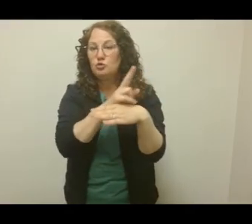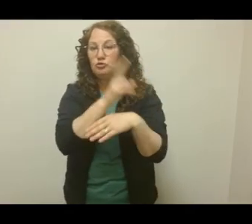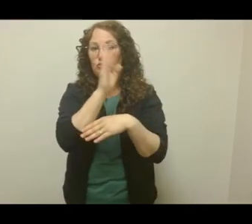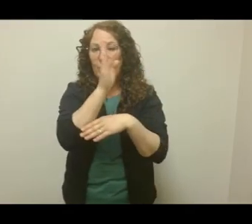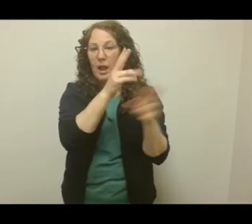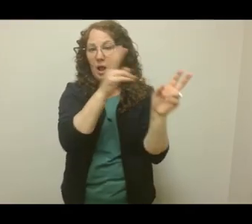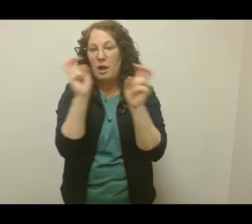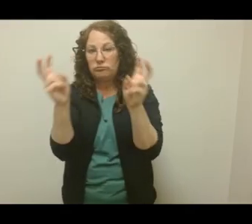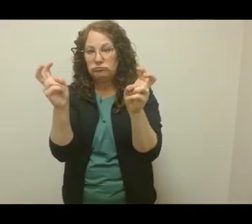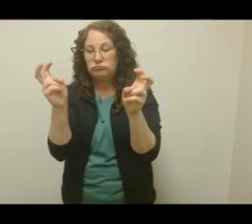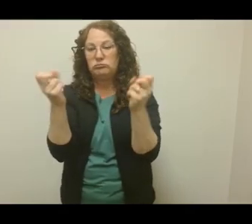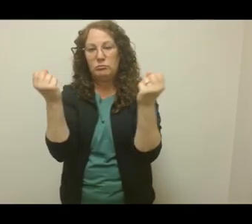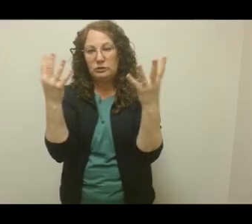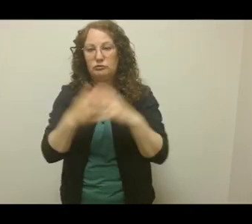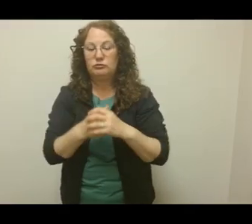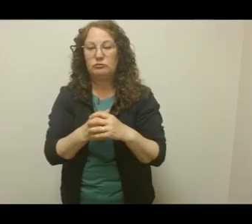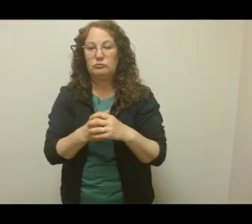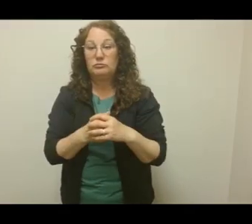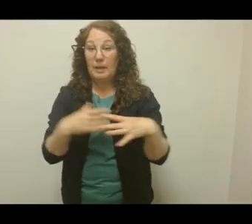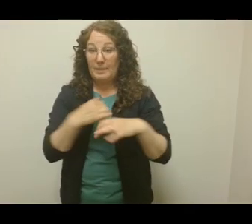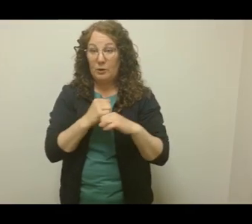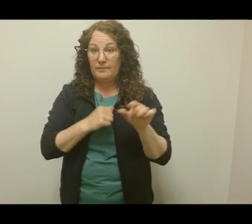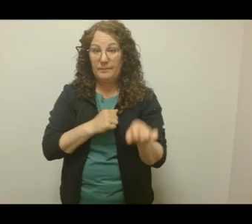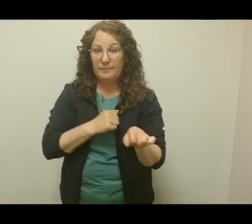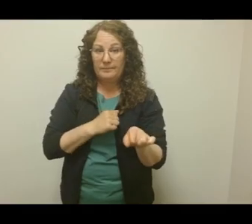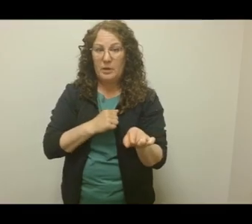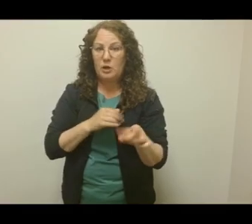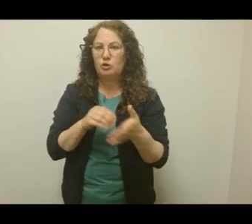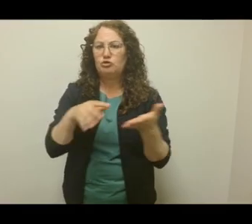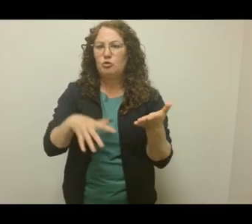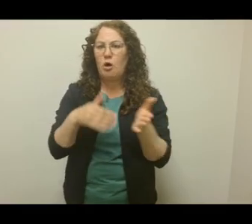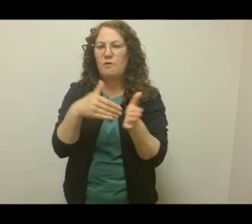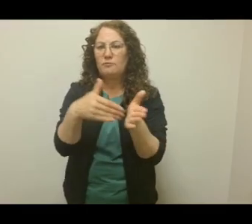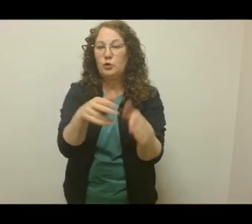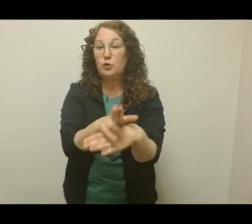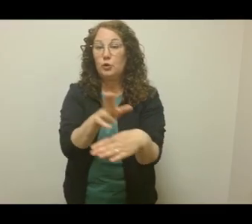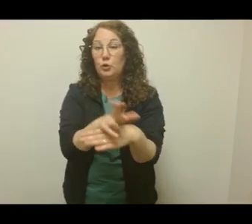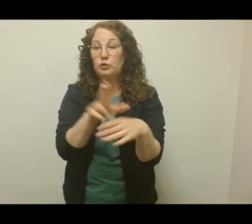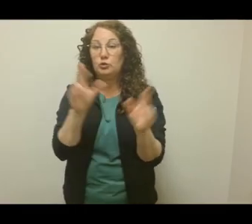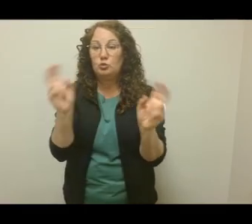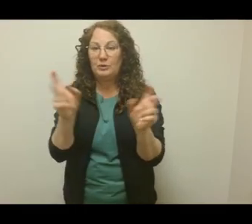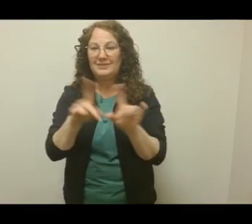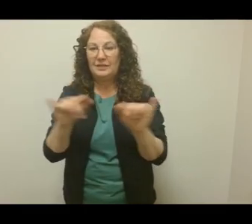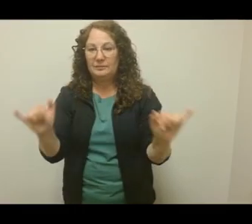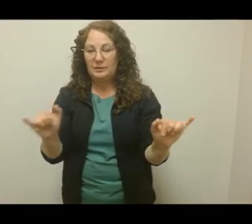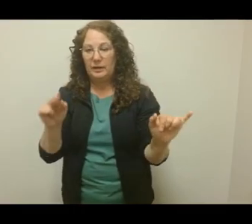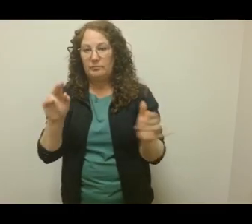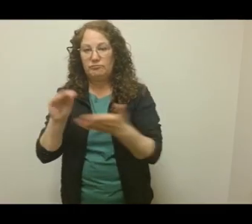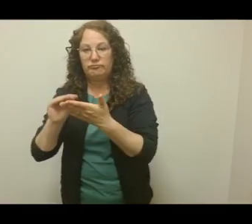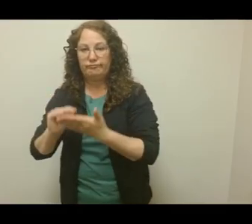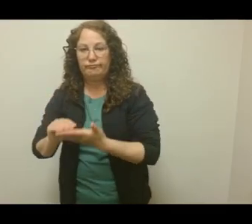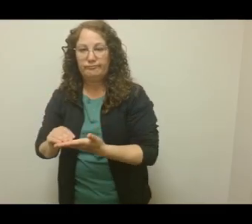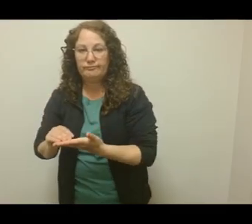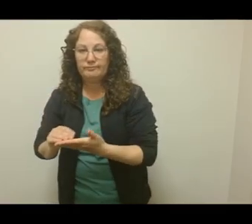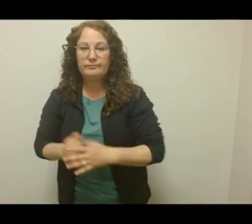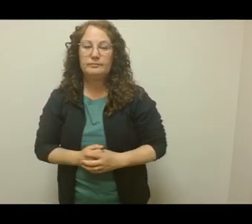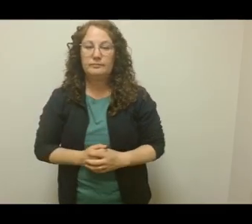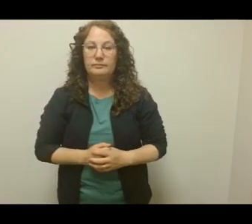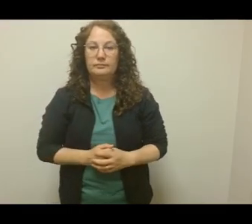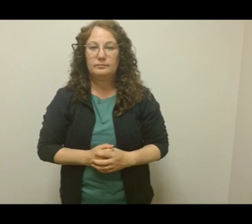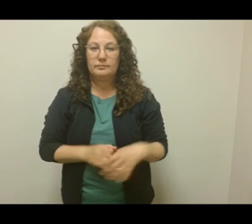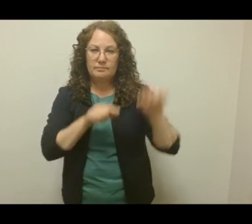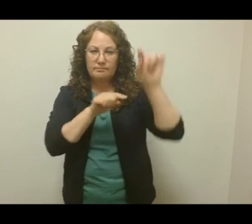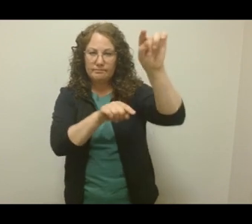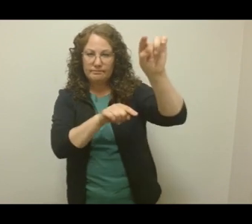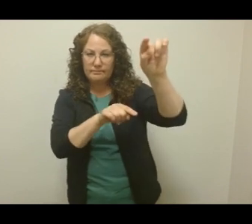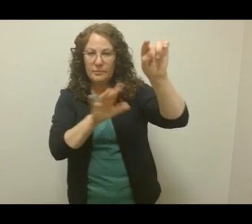notes. The paraphrase is students often use quotes while note-taking. So frequently has